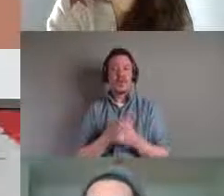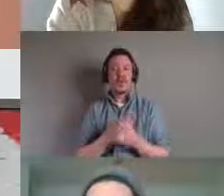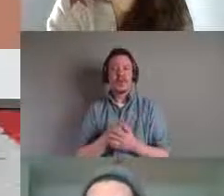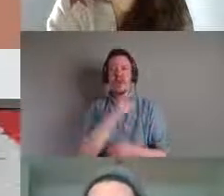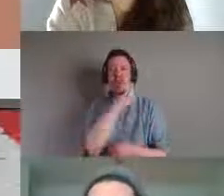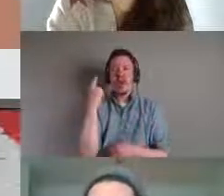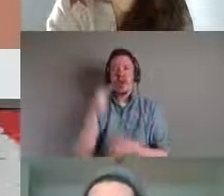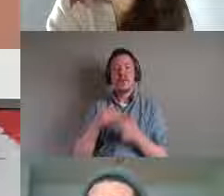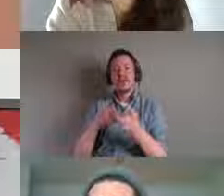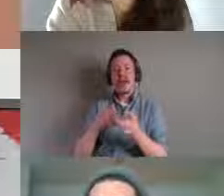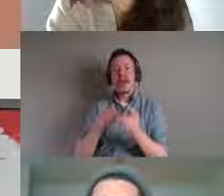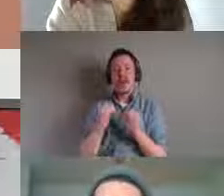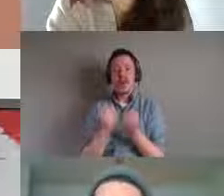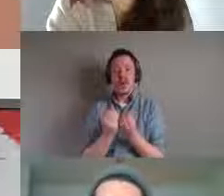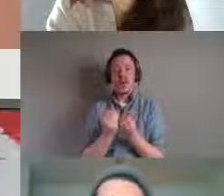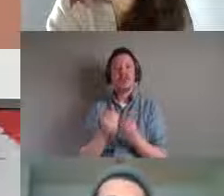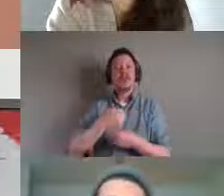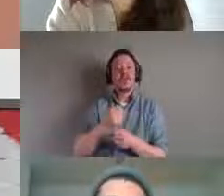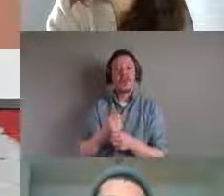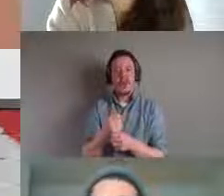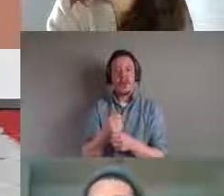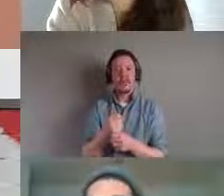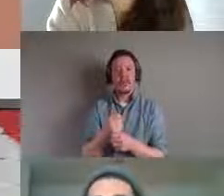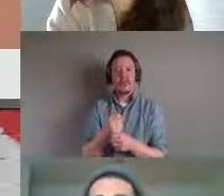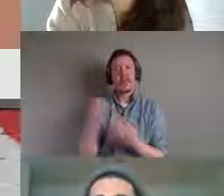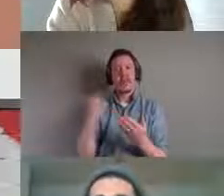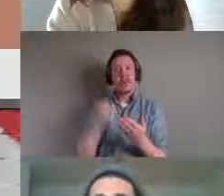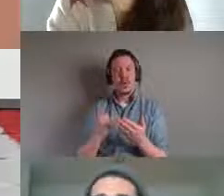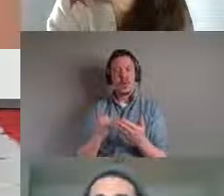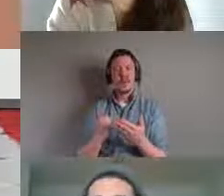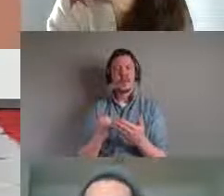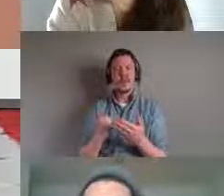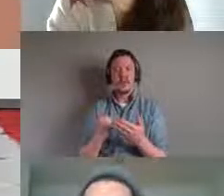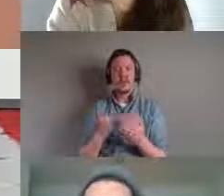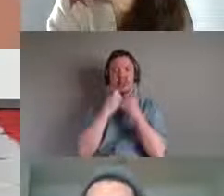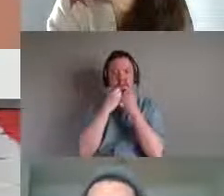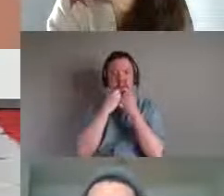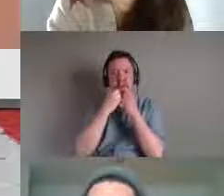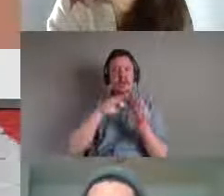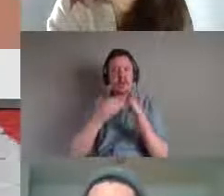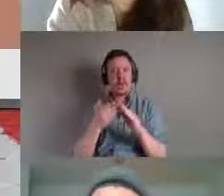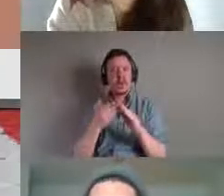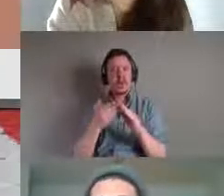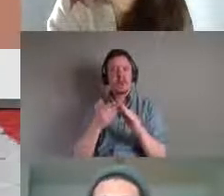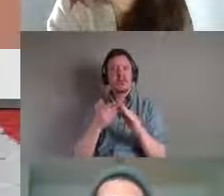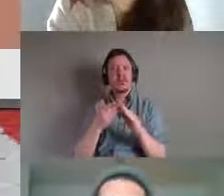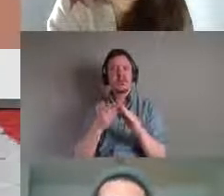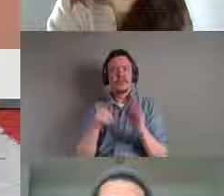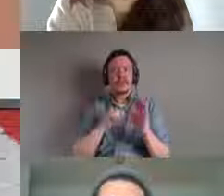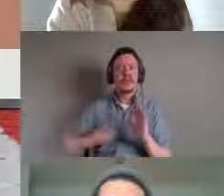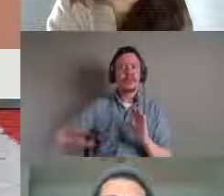Black-led organizations to create artworks in meaningful communities throughout